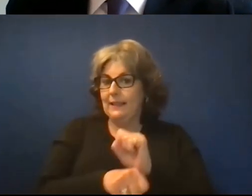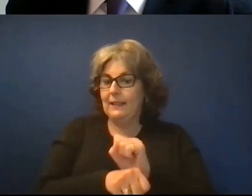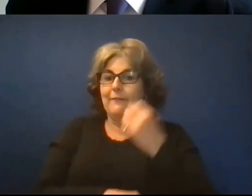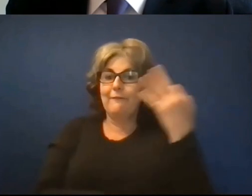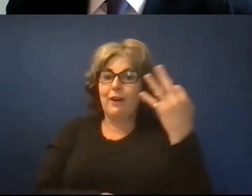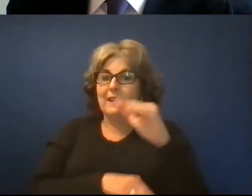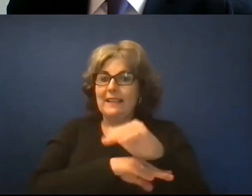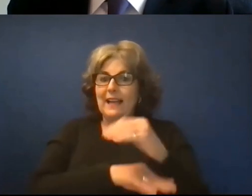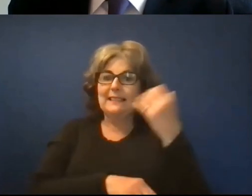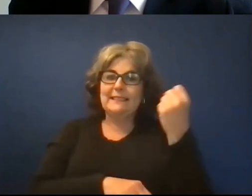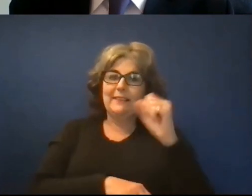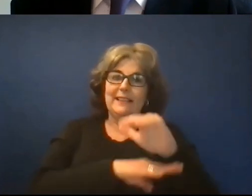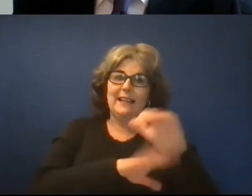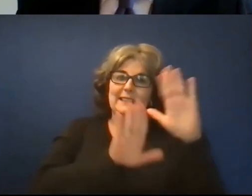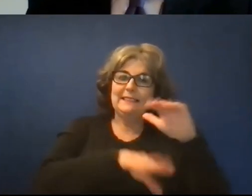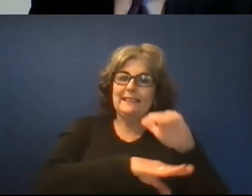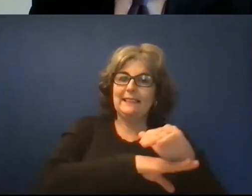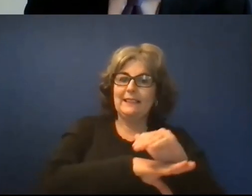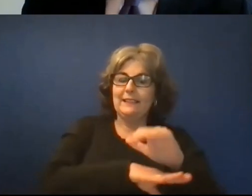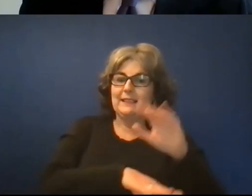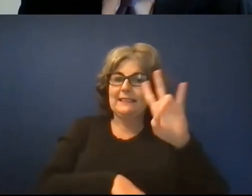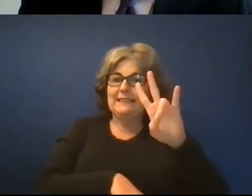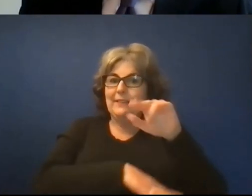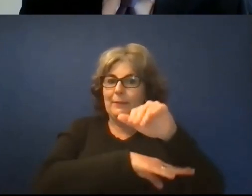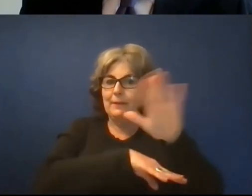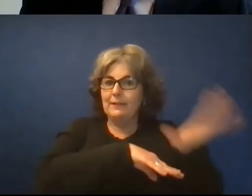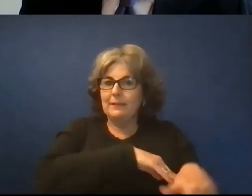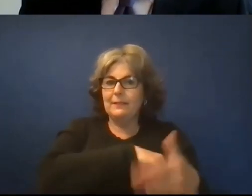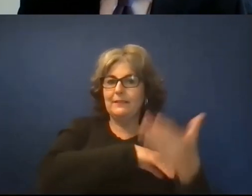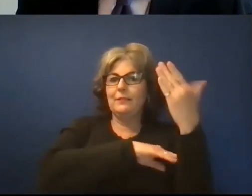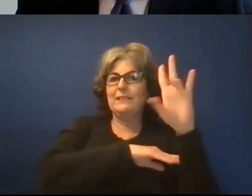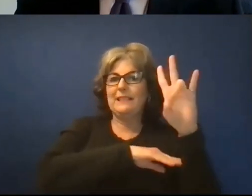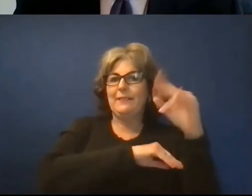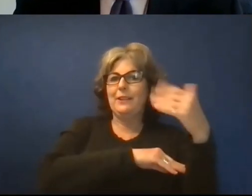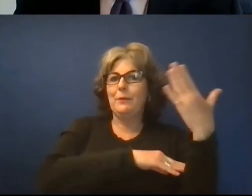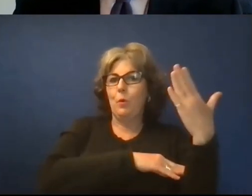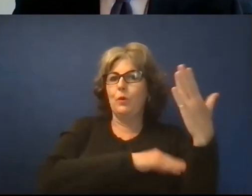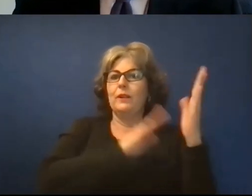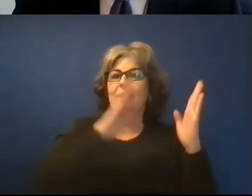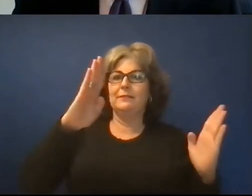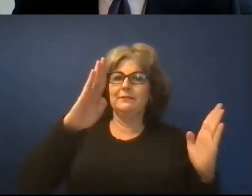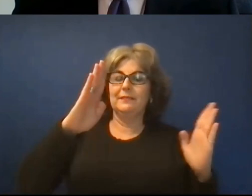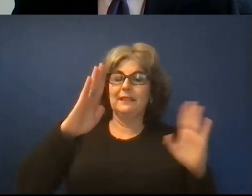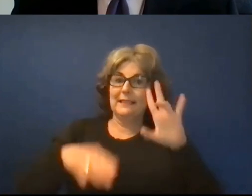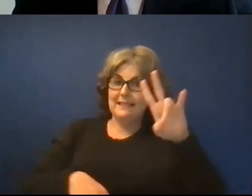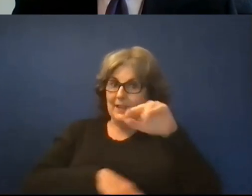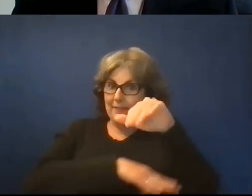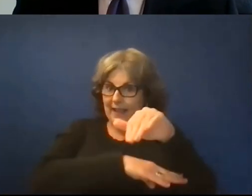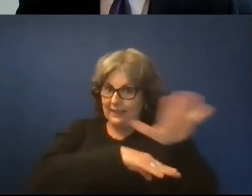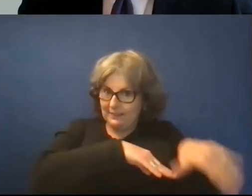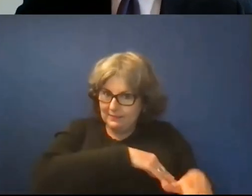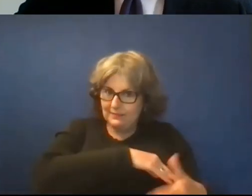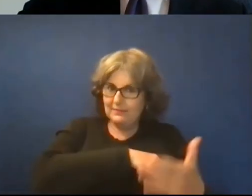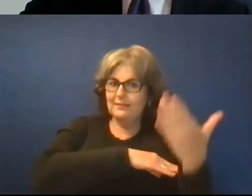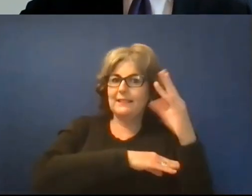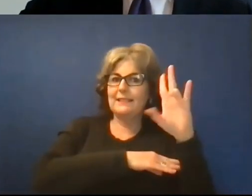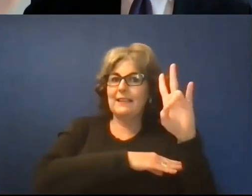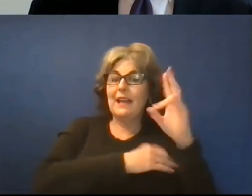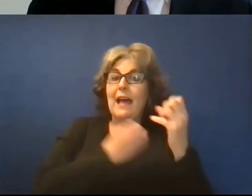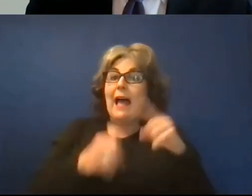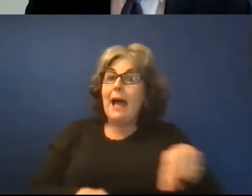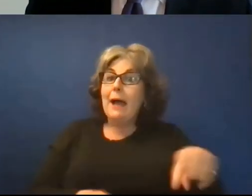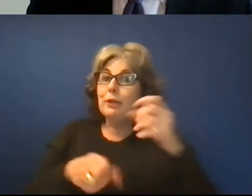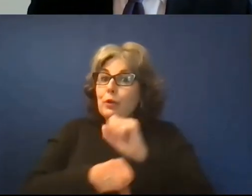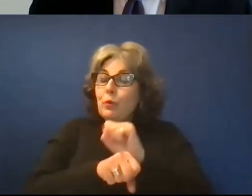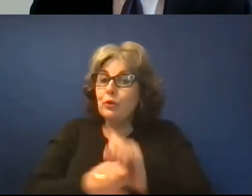night, Saturday night, and Sunday night from 7 p.m. to 7 a.m. 7 p.m. to 7 a.m. How many students would want to